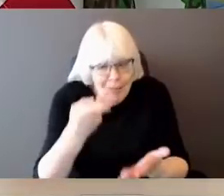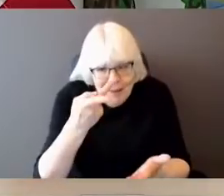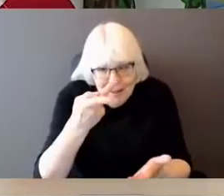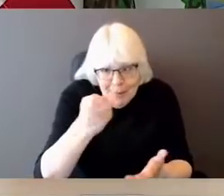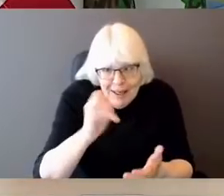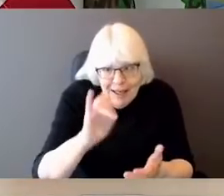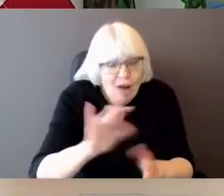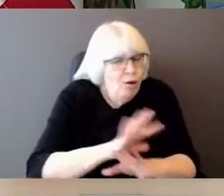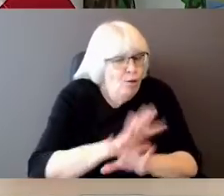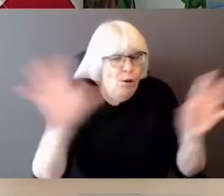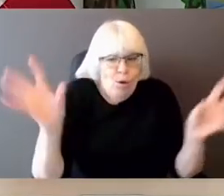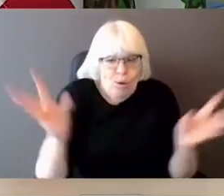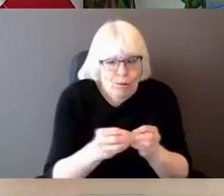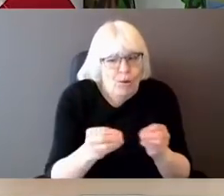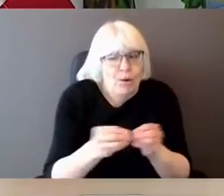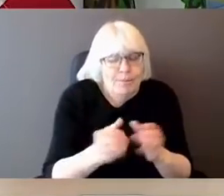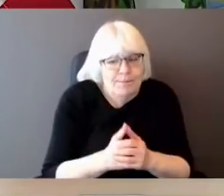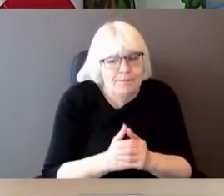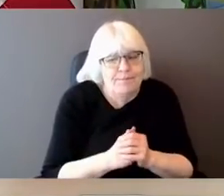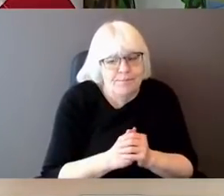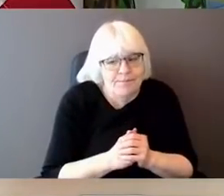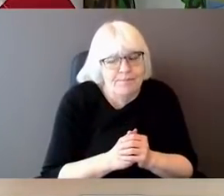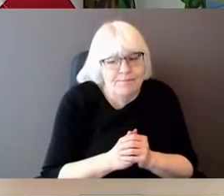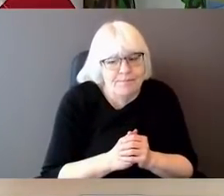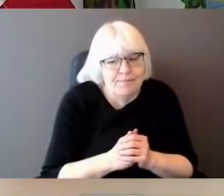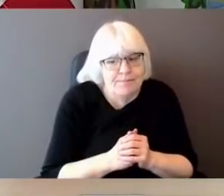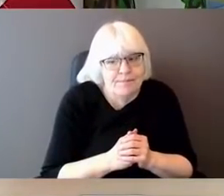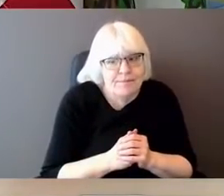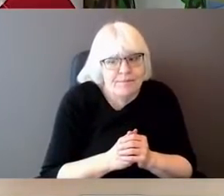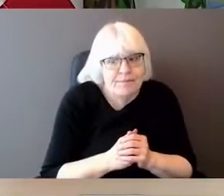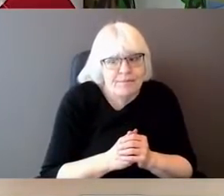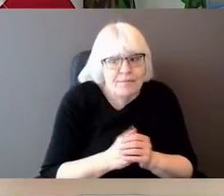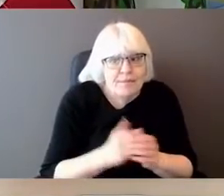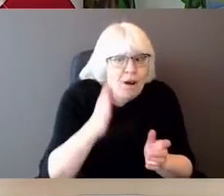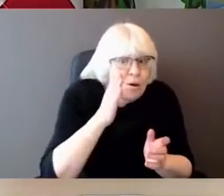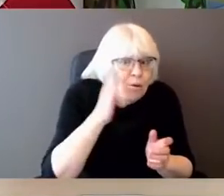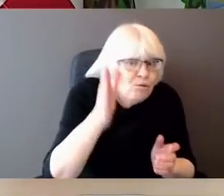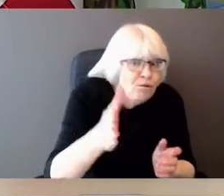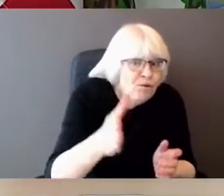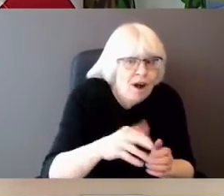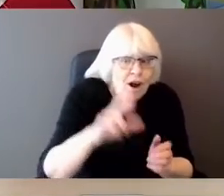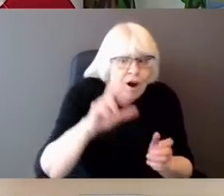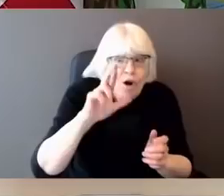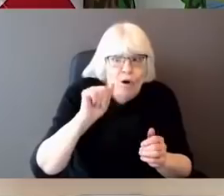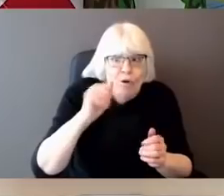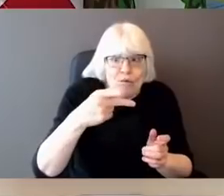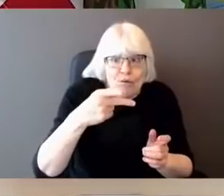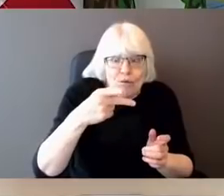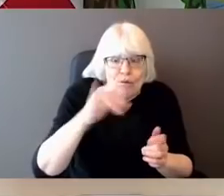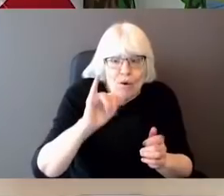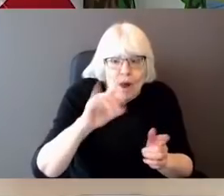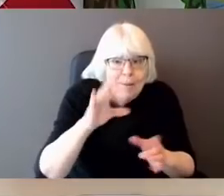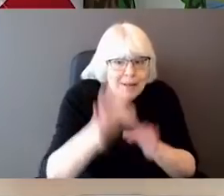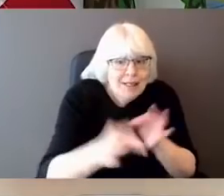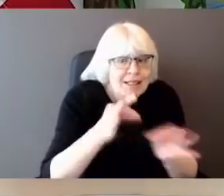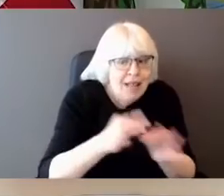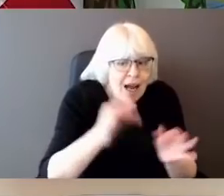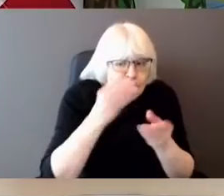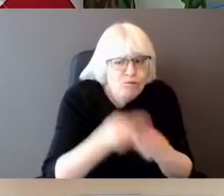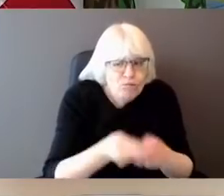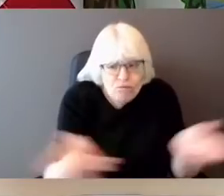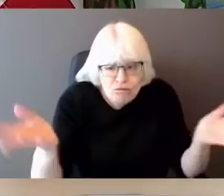where testing, rapid test kits are available for those who might want to pick them up? Is there,